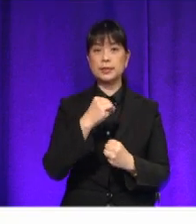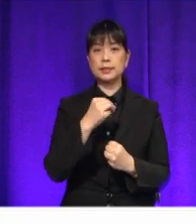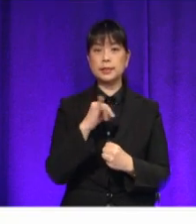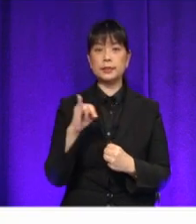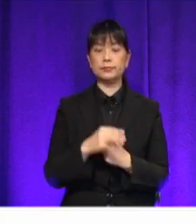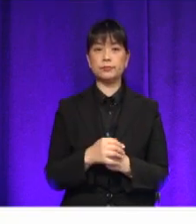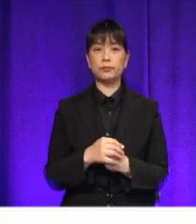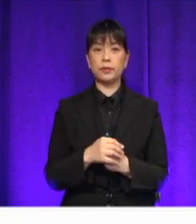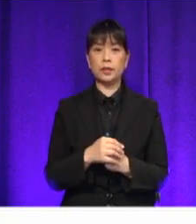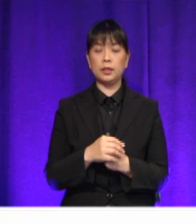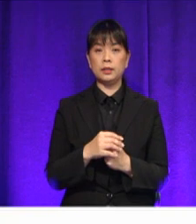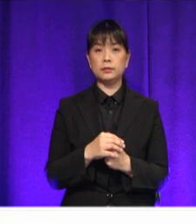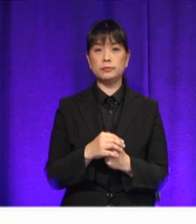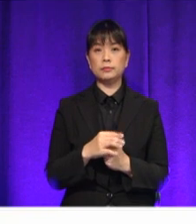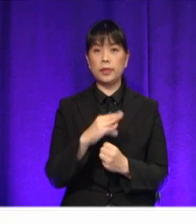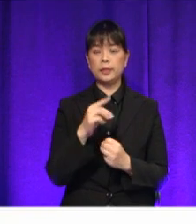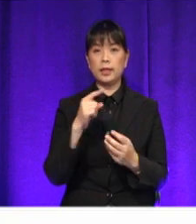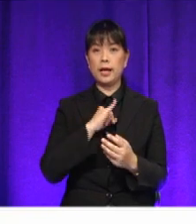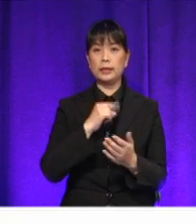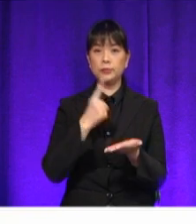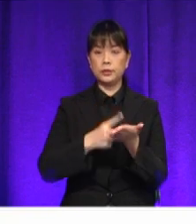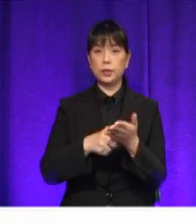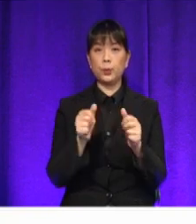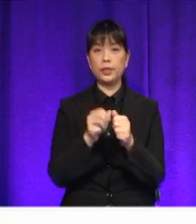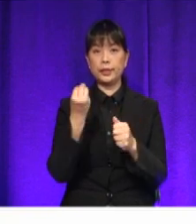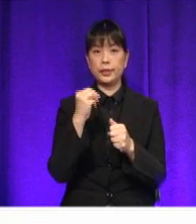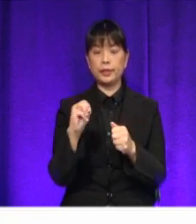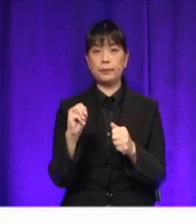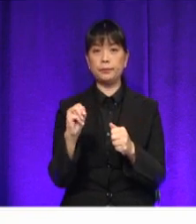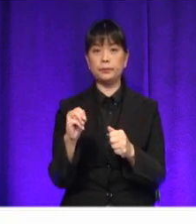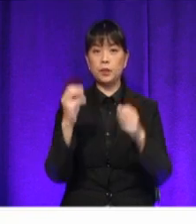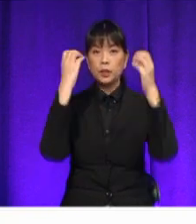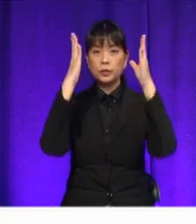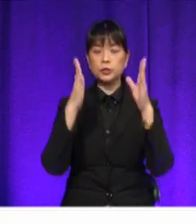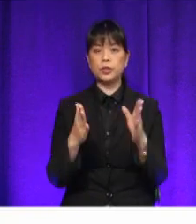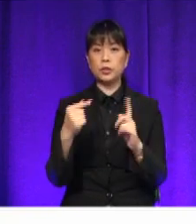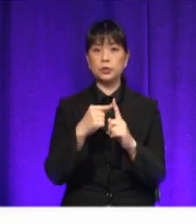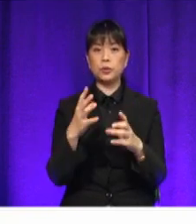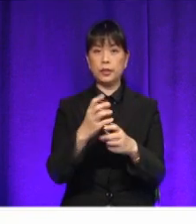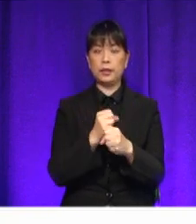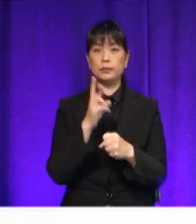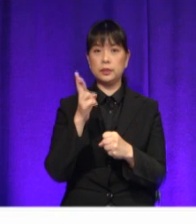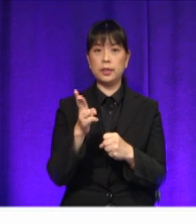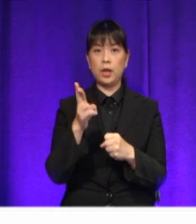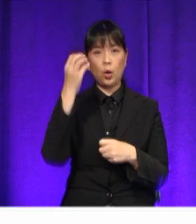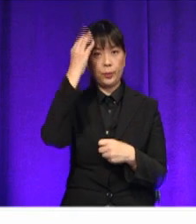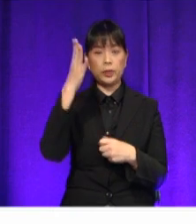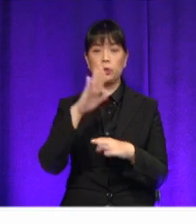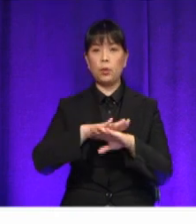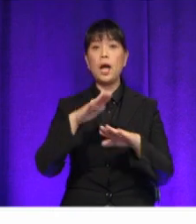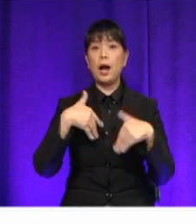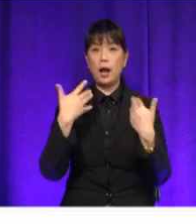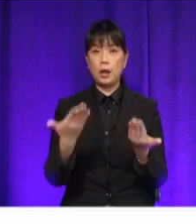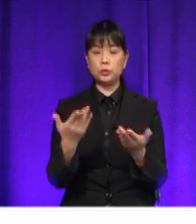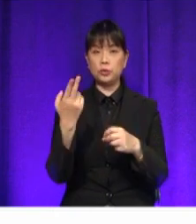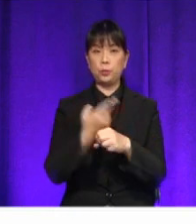students, and I will discuss with them, and of course the teachers, to get their opinions on how best to spend the money.